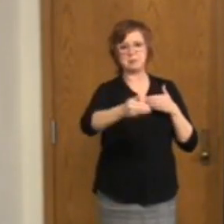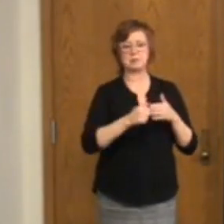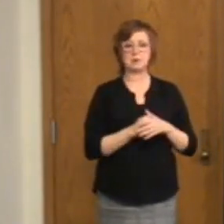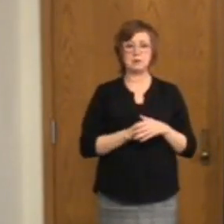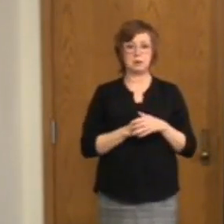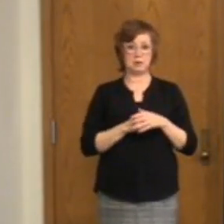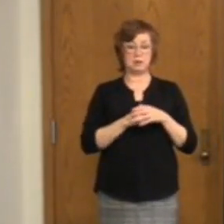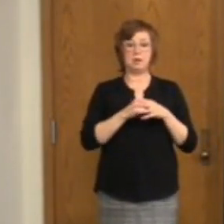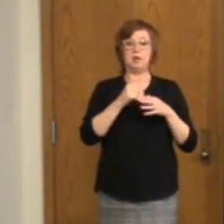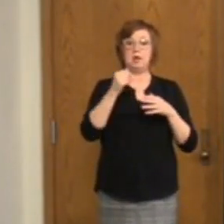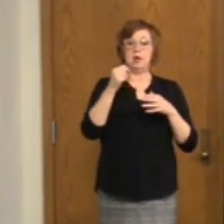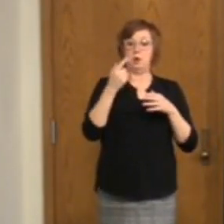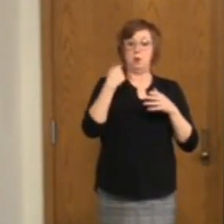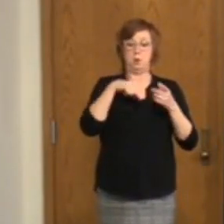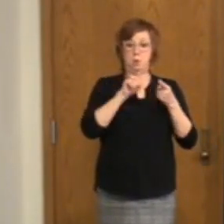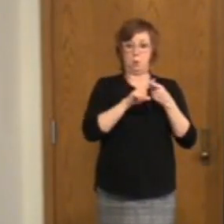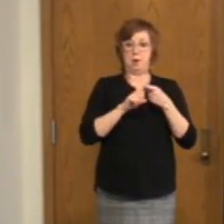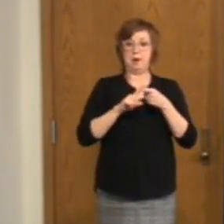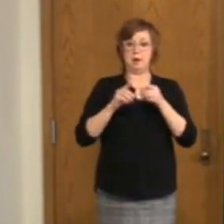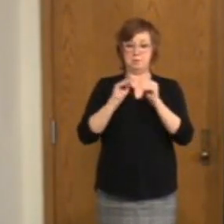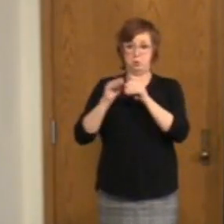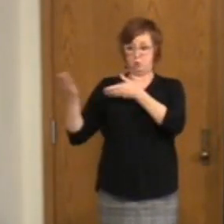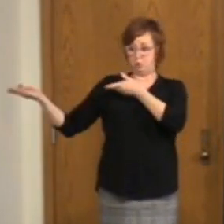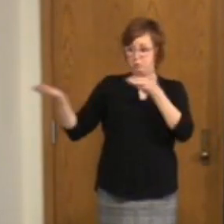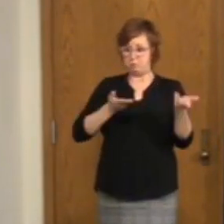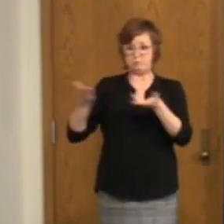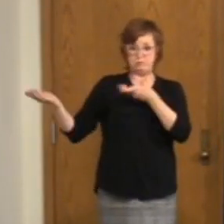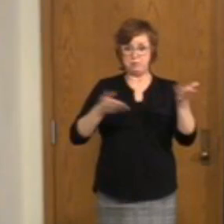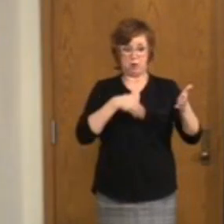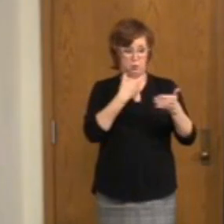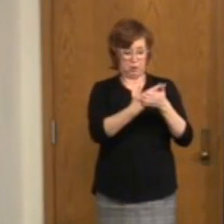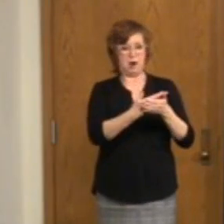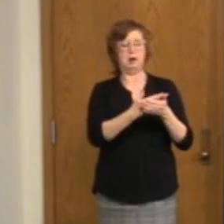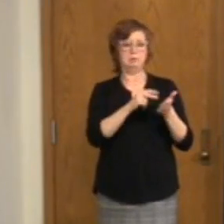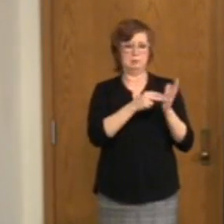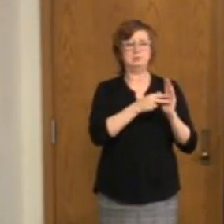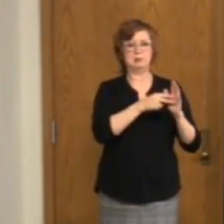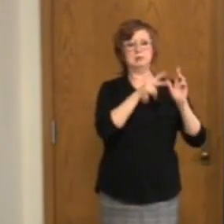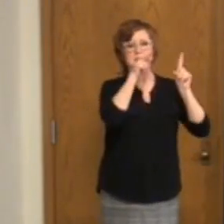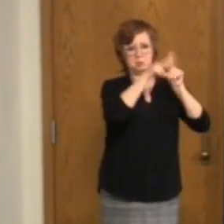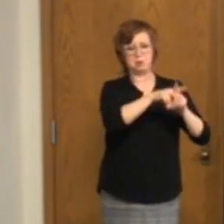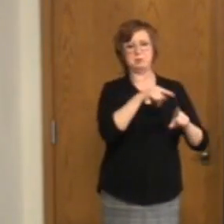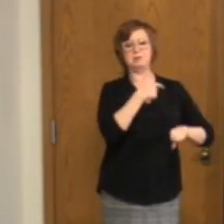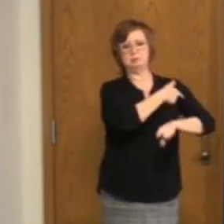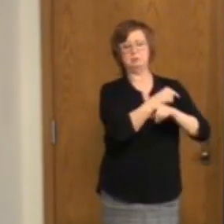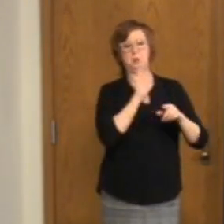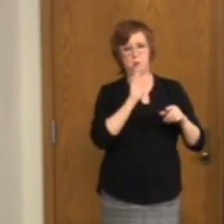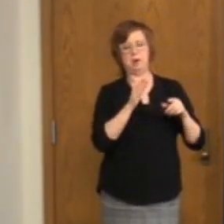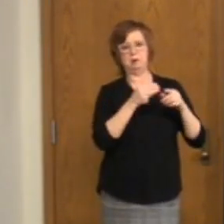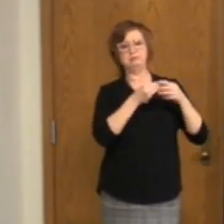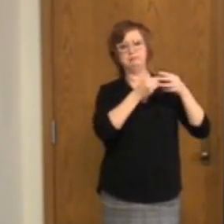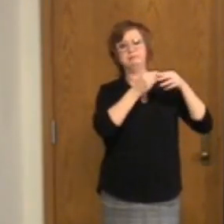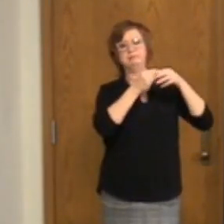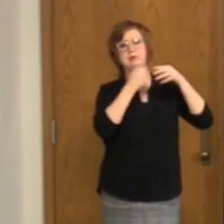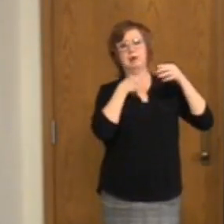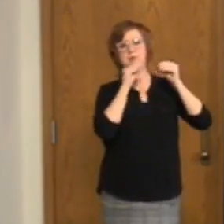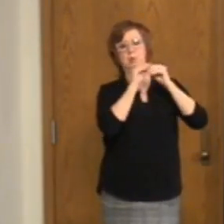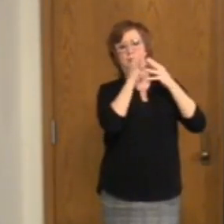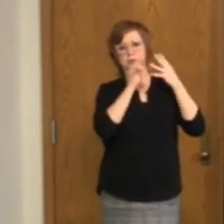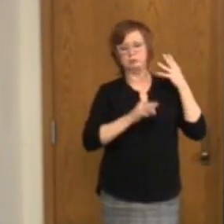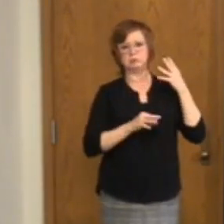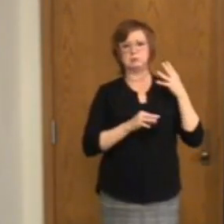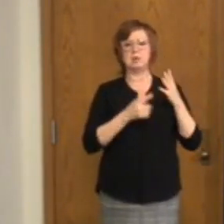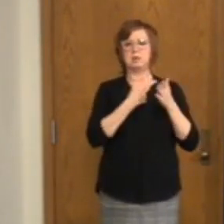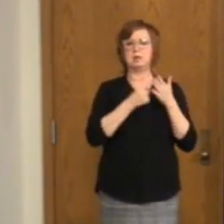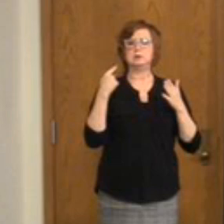appointments. Last week, the Saskatchewan Health Authority indicated that appointments will soon be available online or by telephone, which means